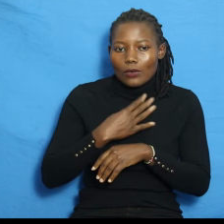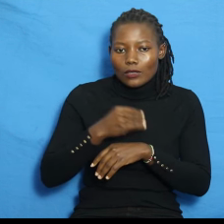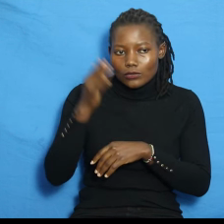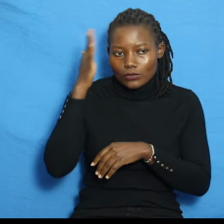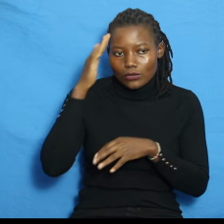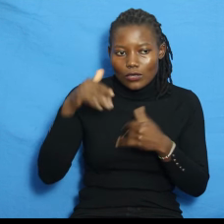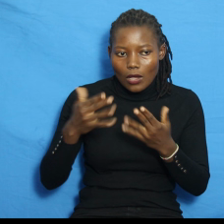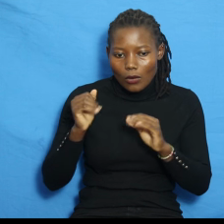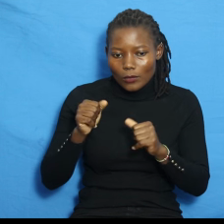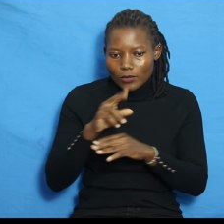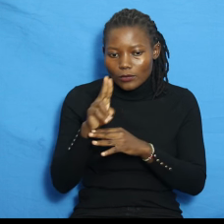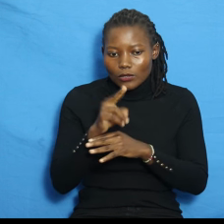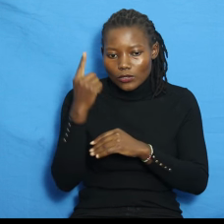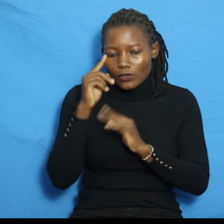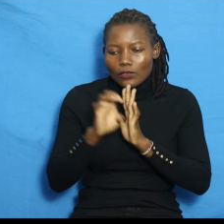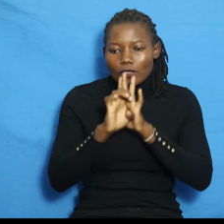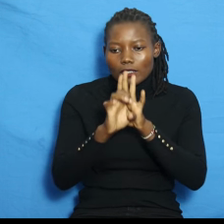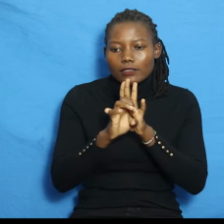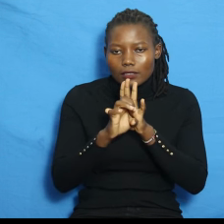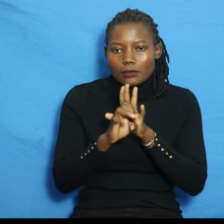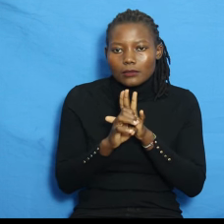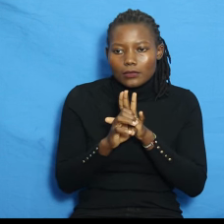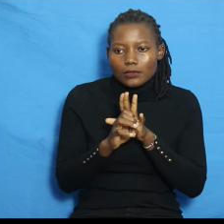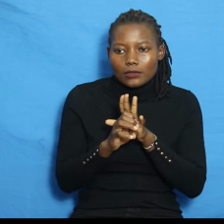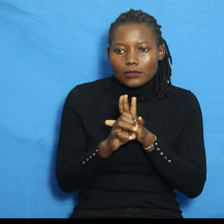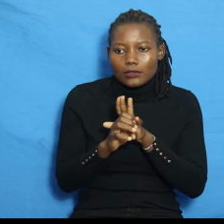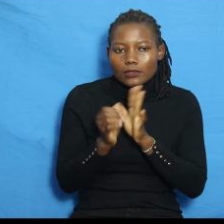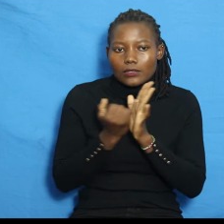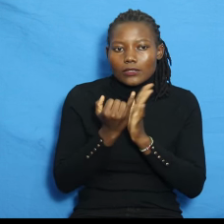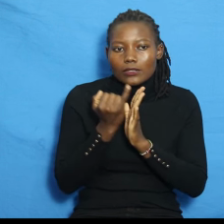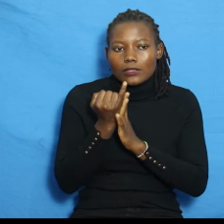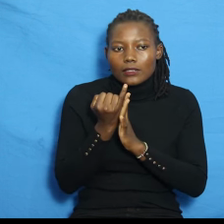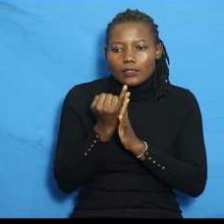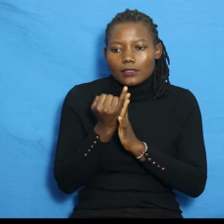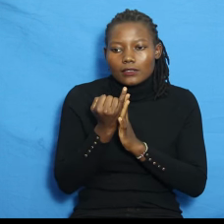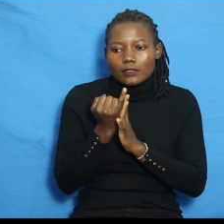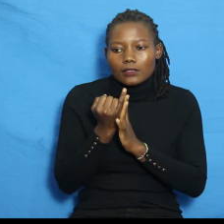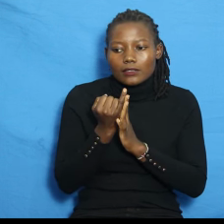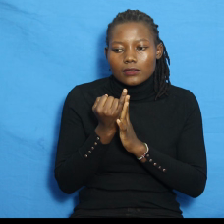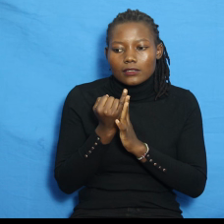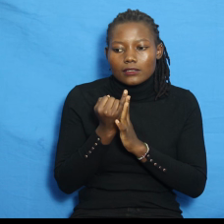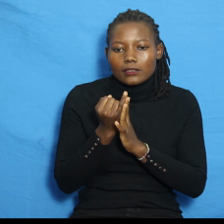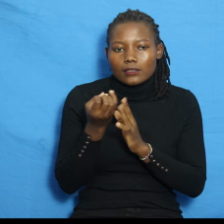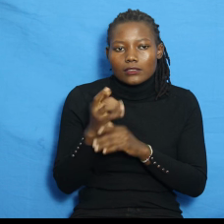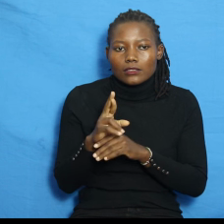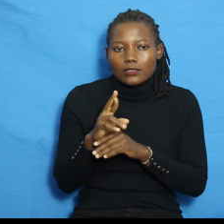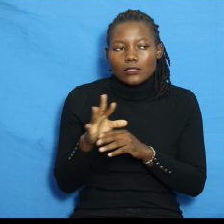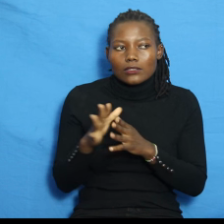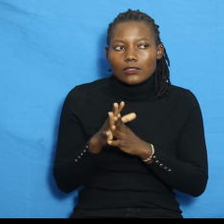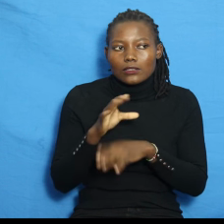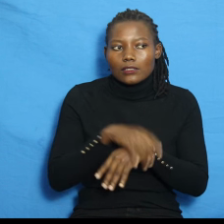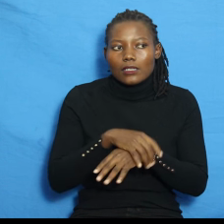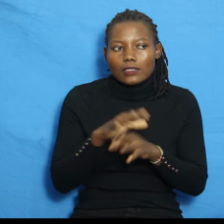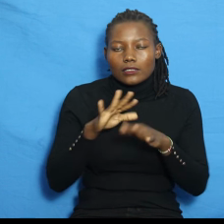it, for example, to increase or produce a maximum force